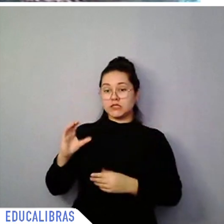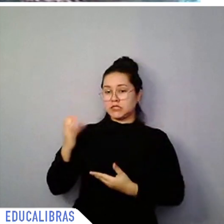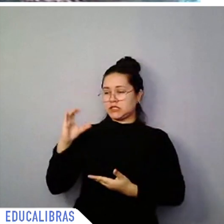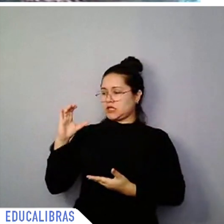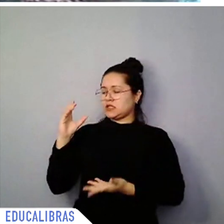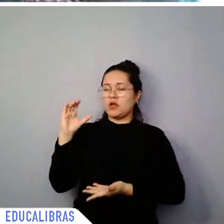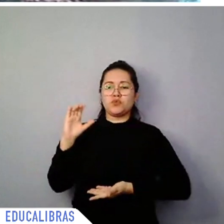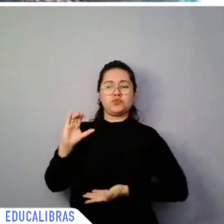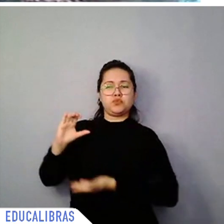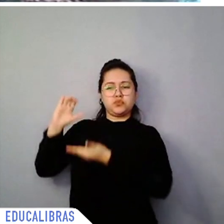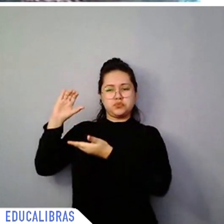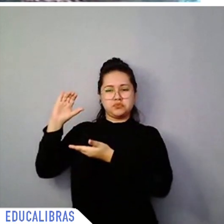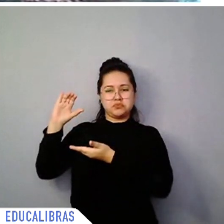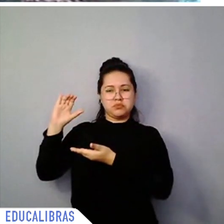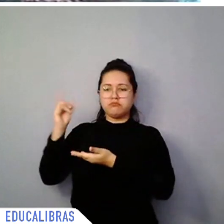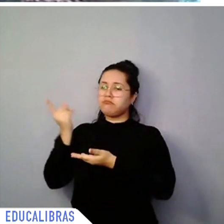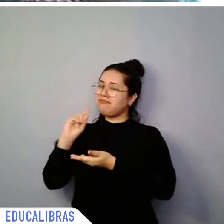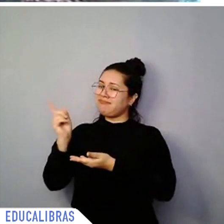conversation something very